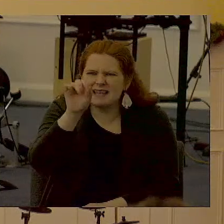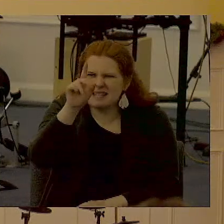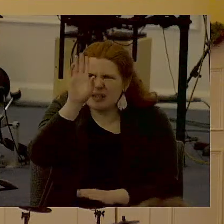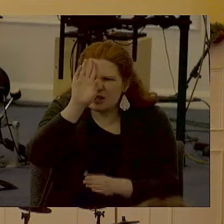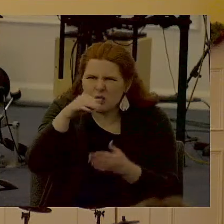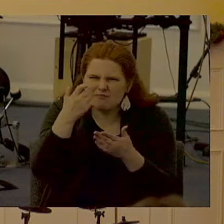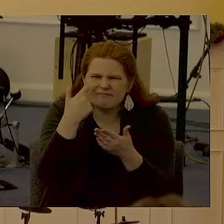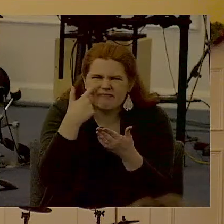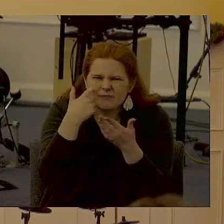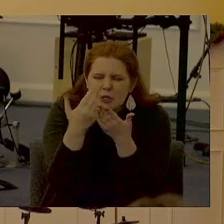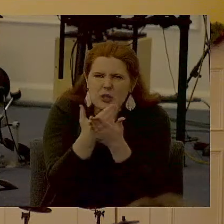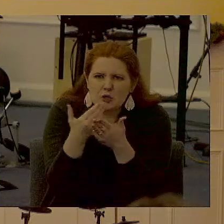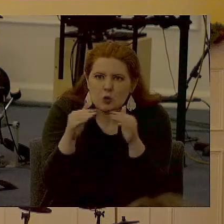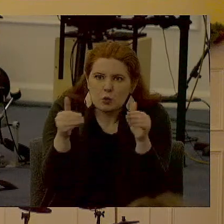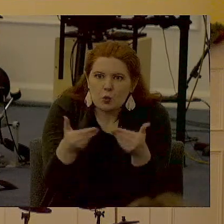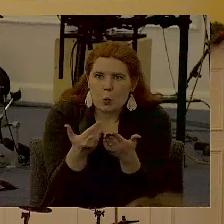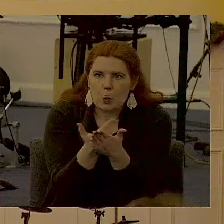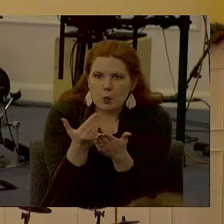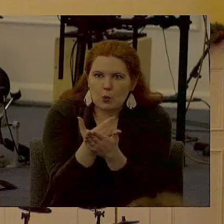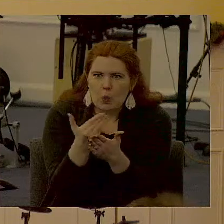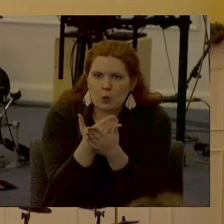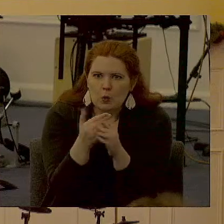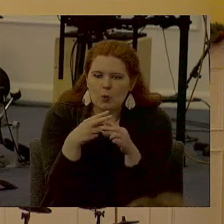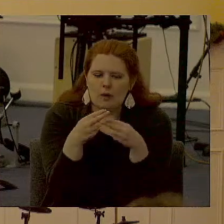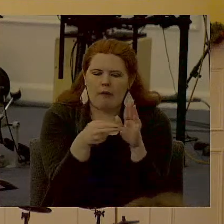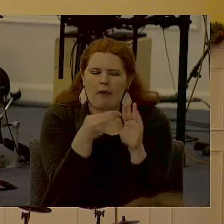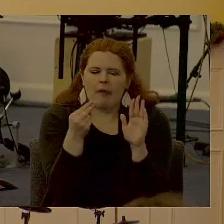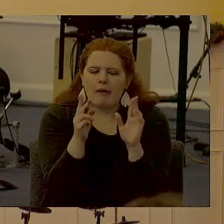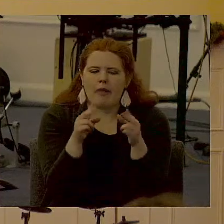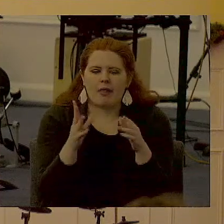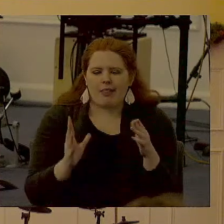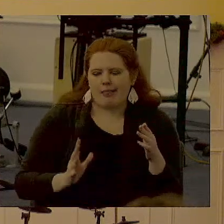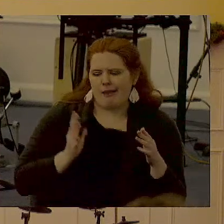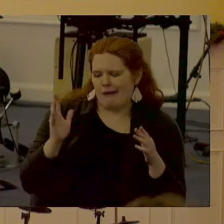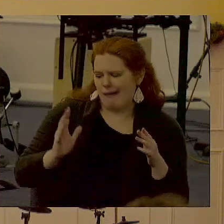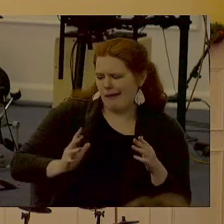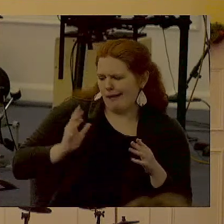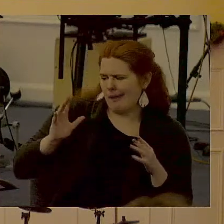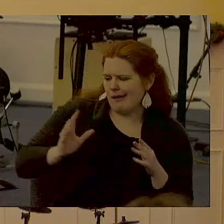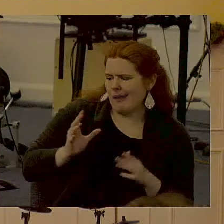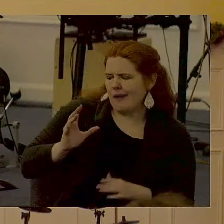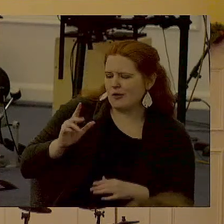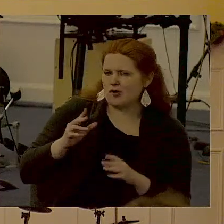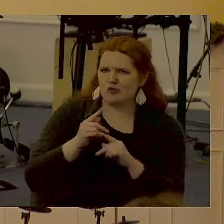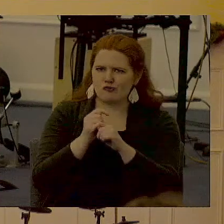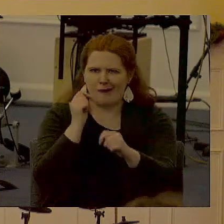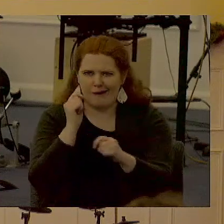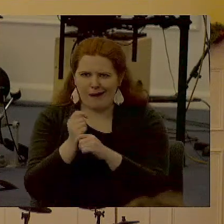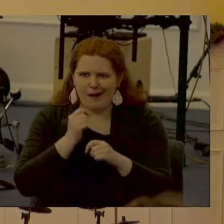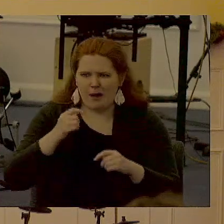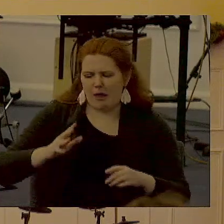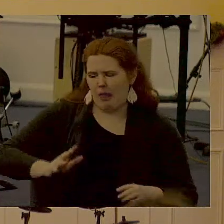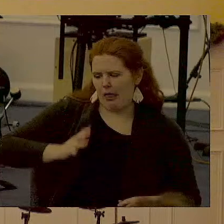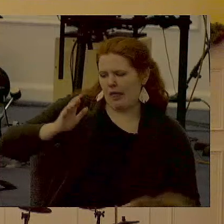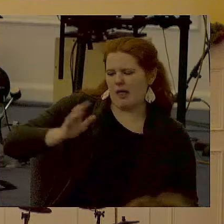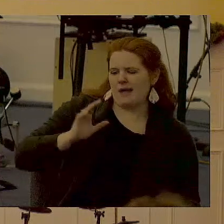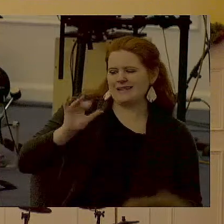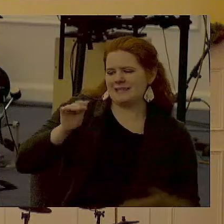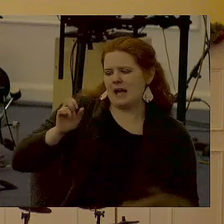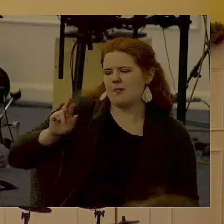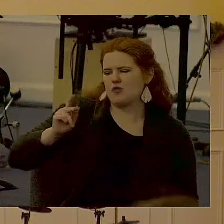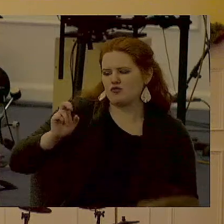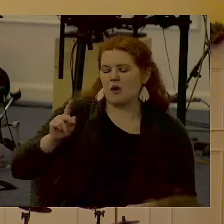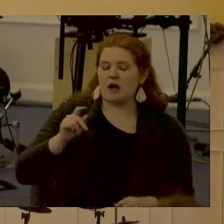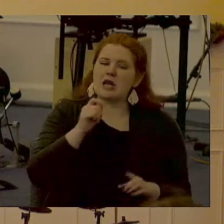is introducing this new, what's called a luxury pickup truck. This is not the only